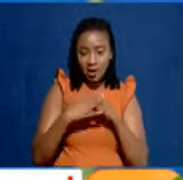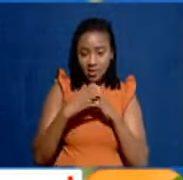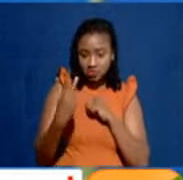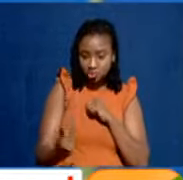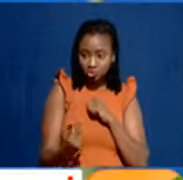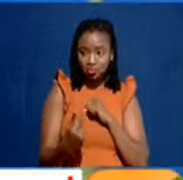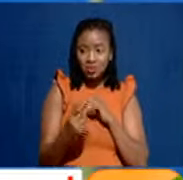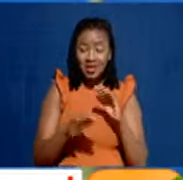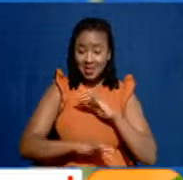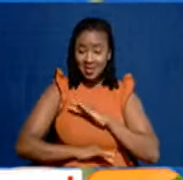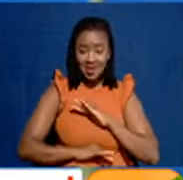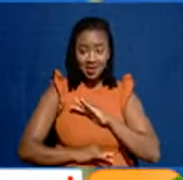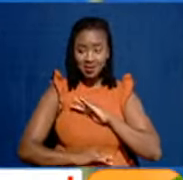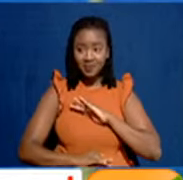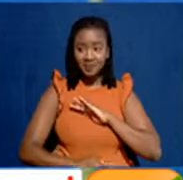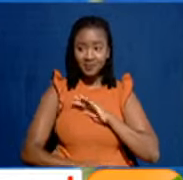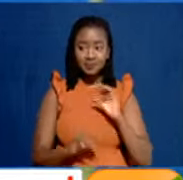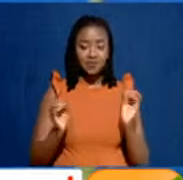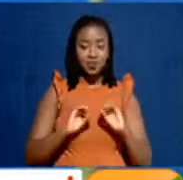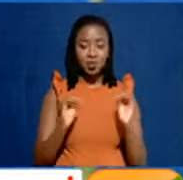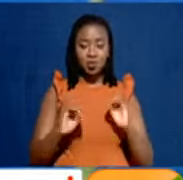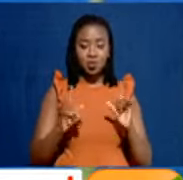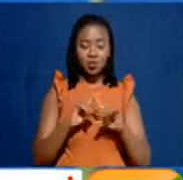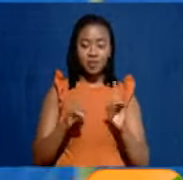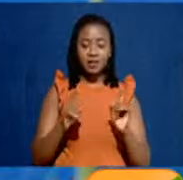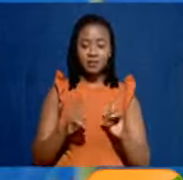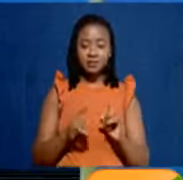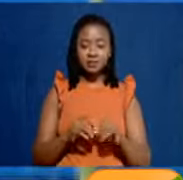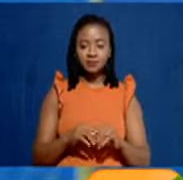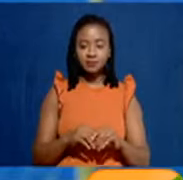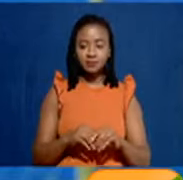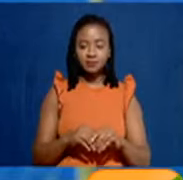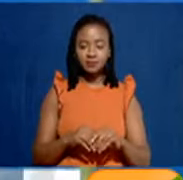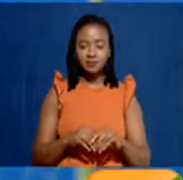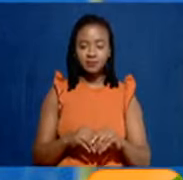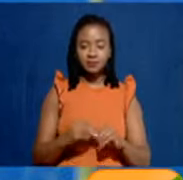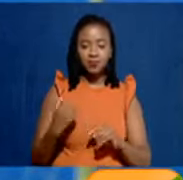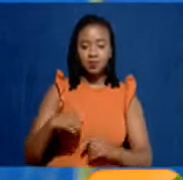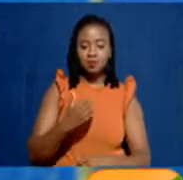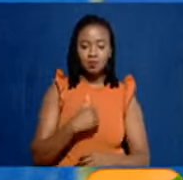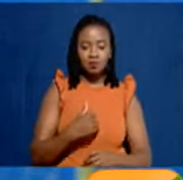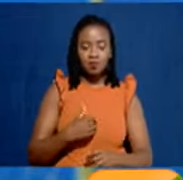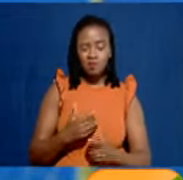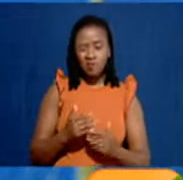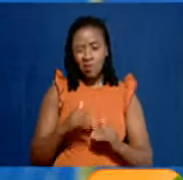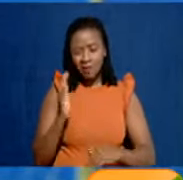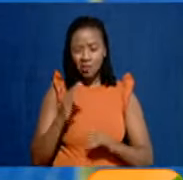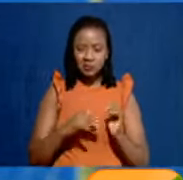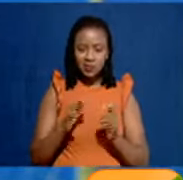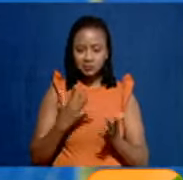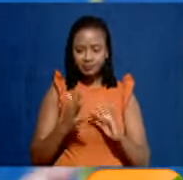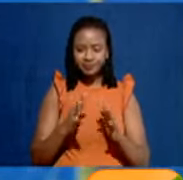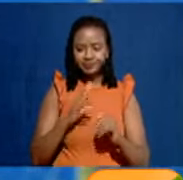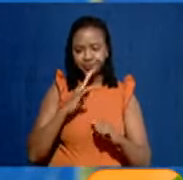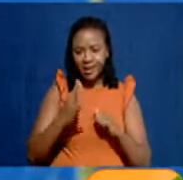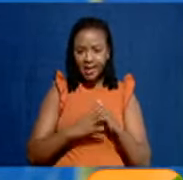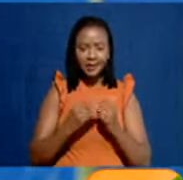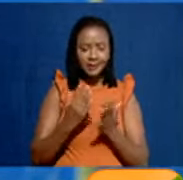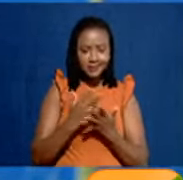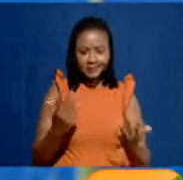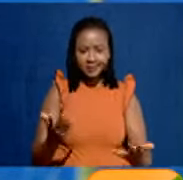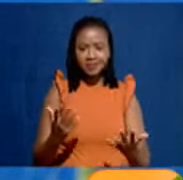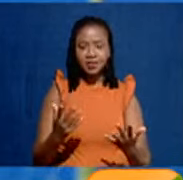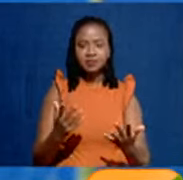we extend it to Malabar, that's around 900 something. And even go to Canberra,